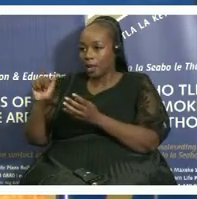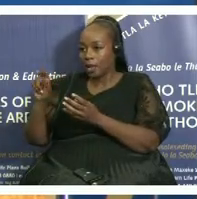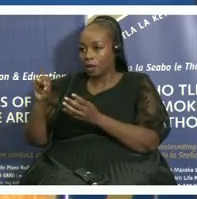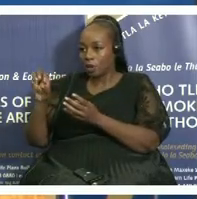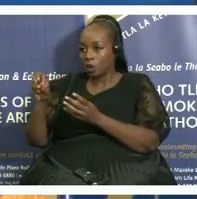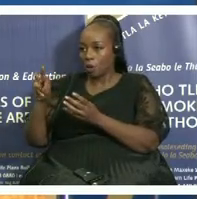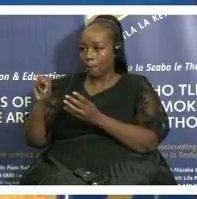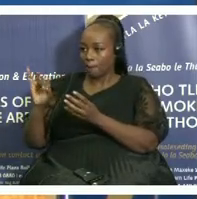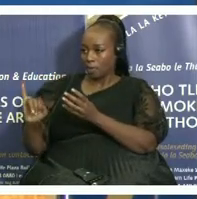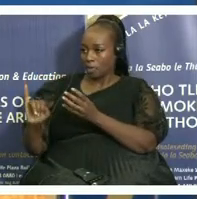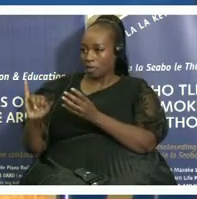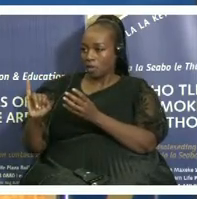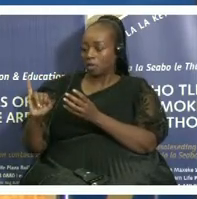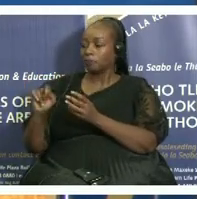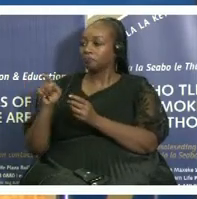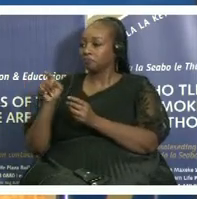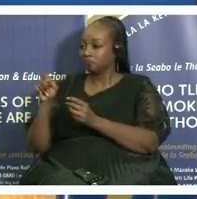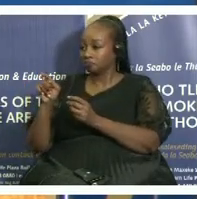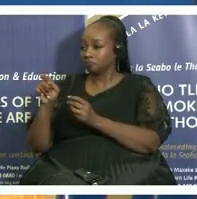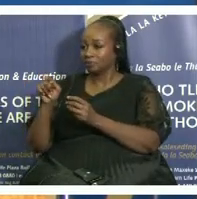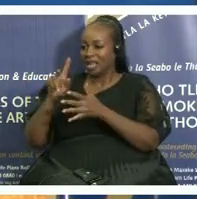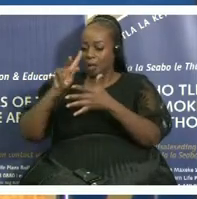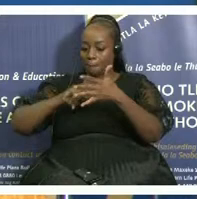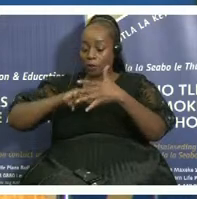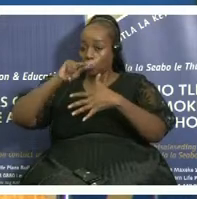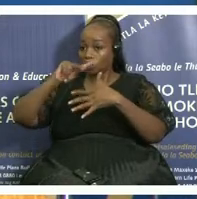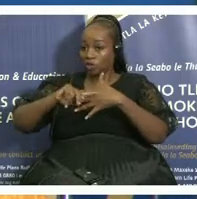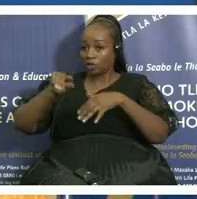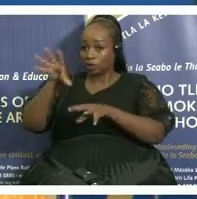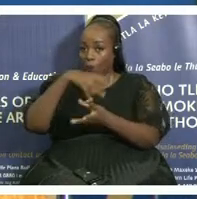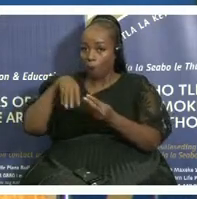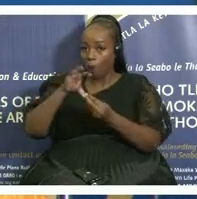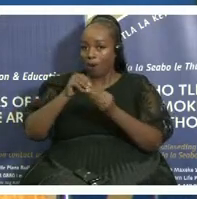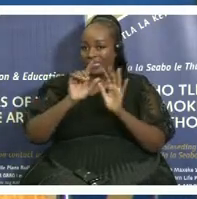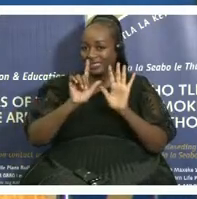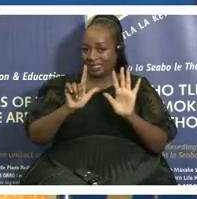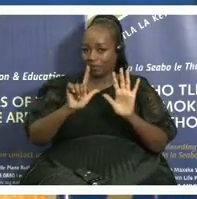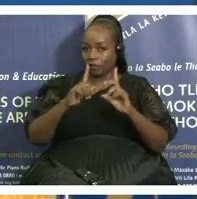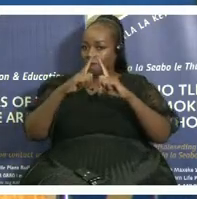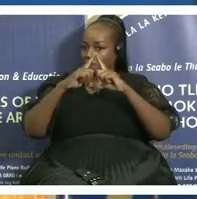projects were completed in the current financial year, namely